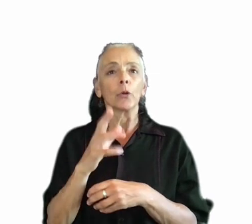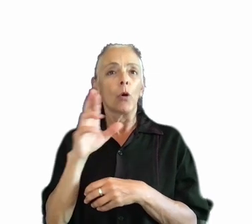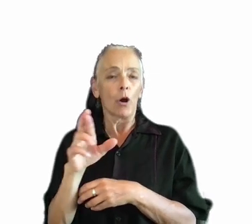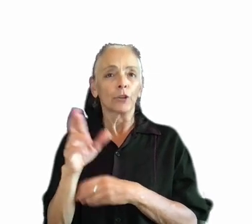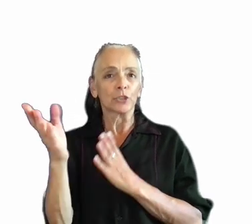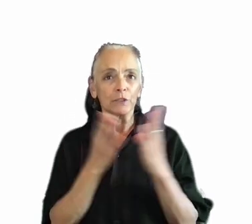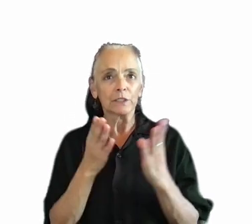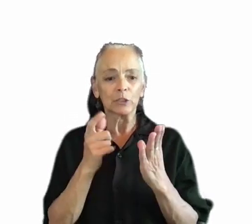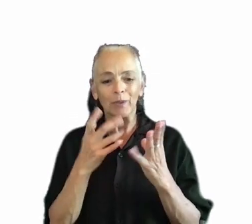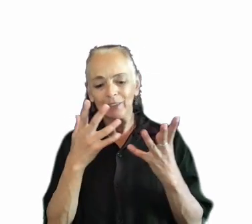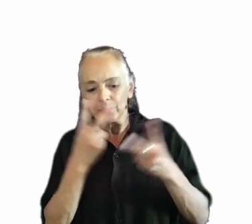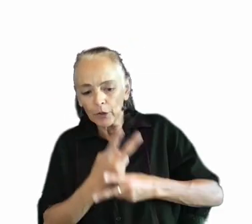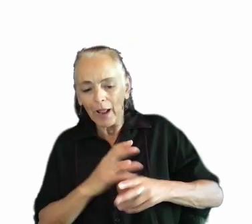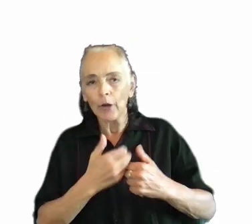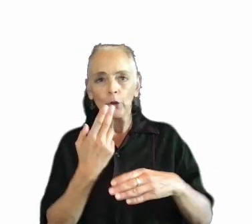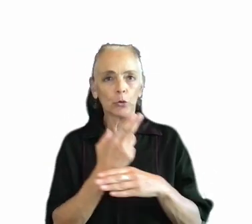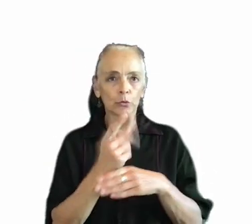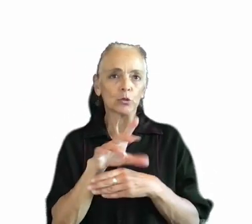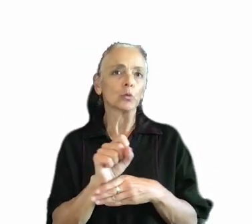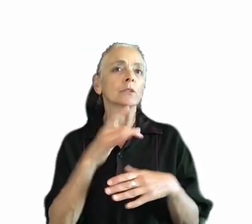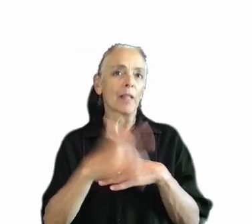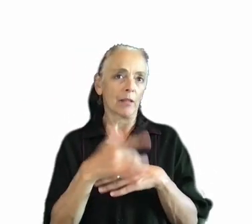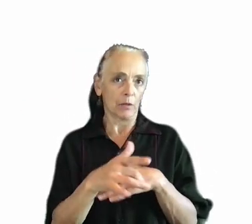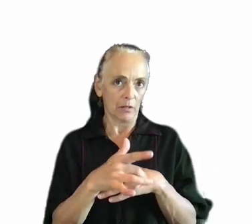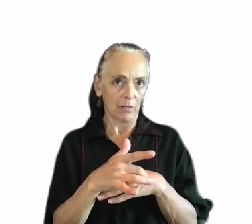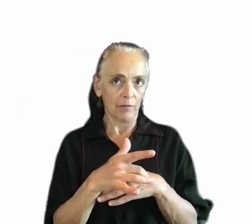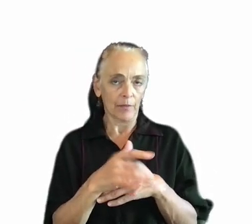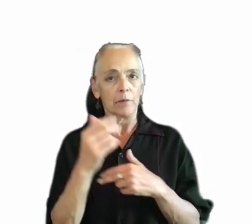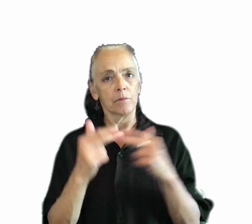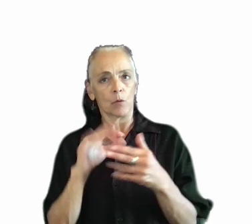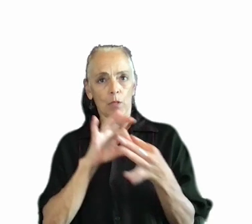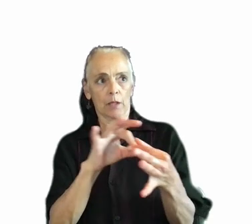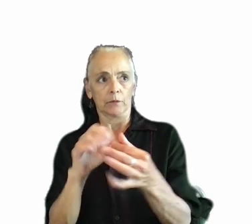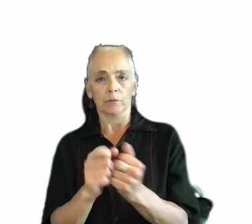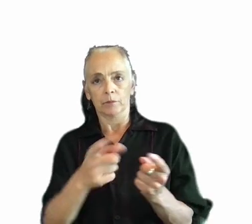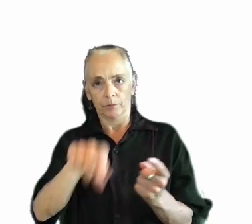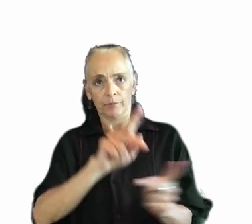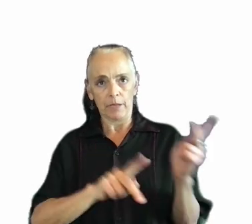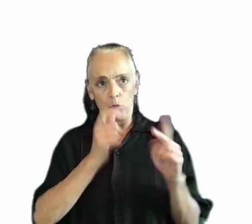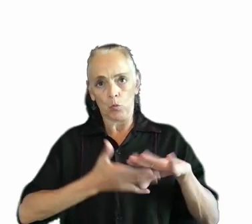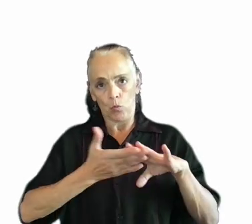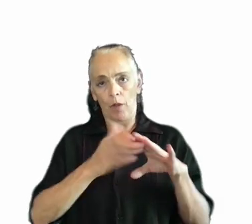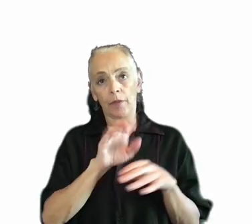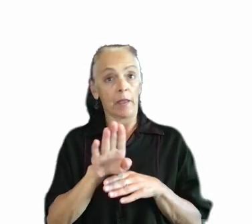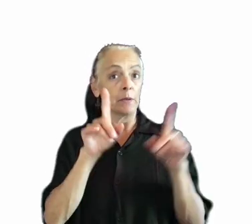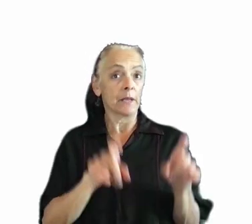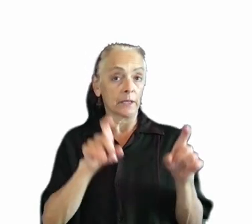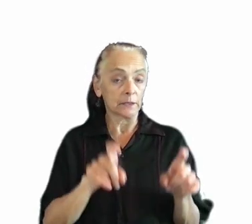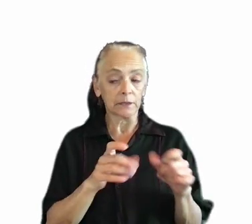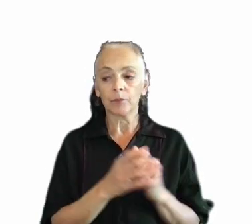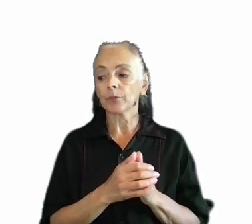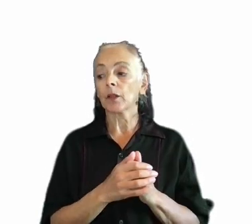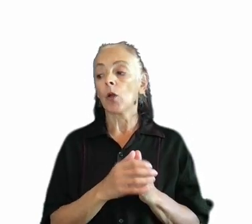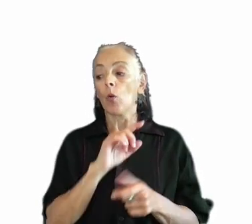work to leverage the tools available to us and also build relationships with the people who were running the a b test so